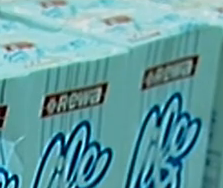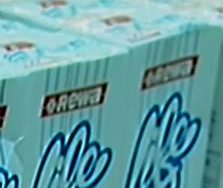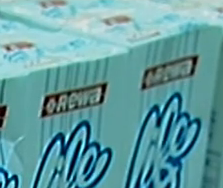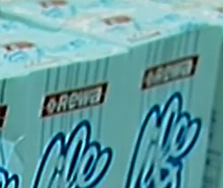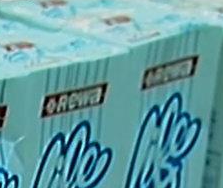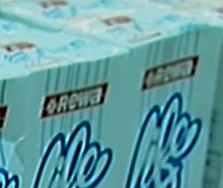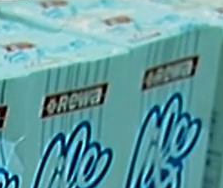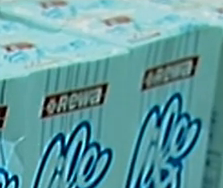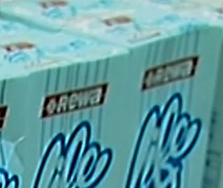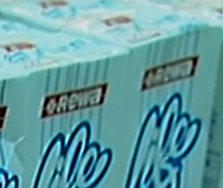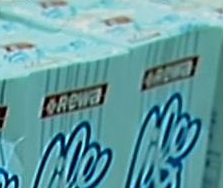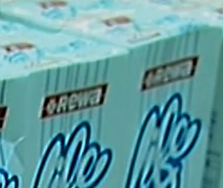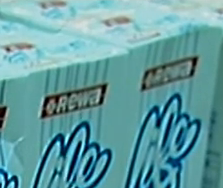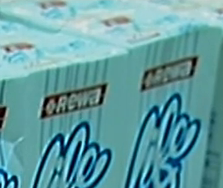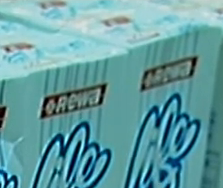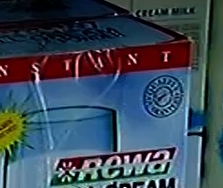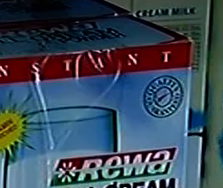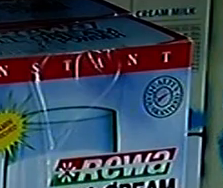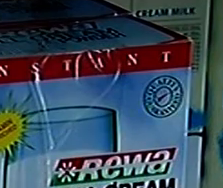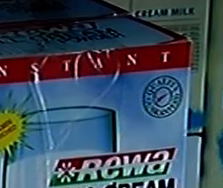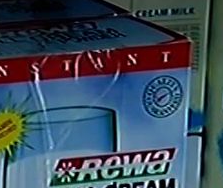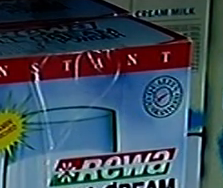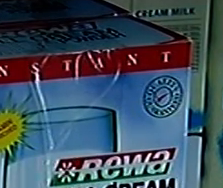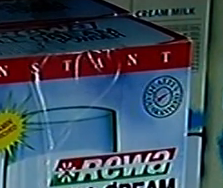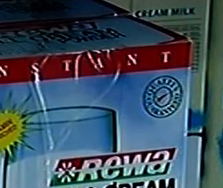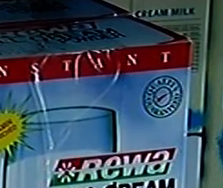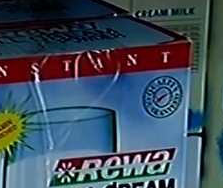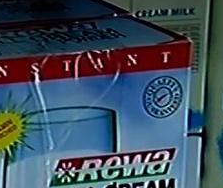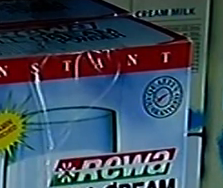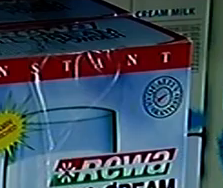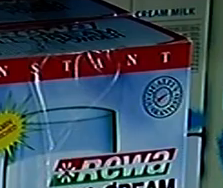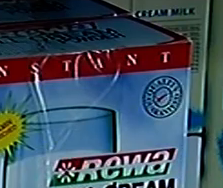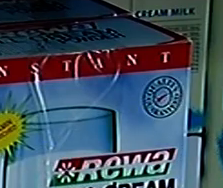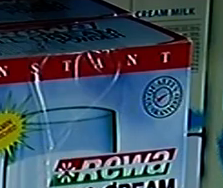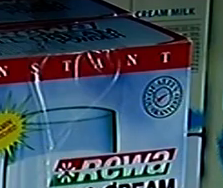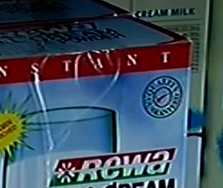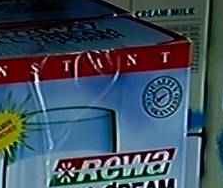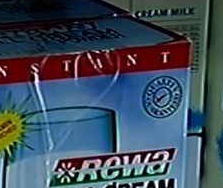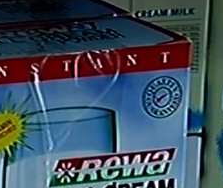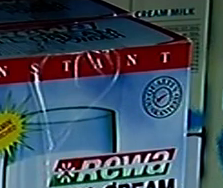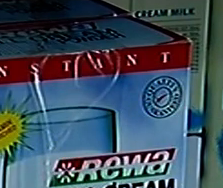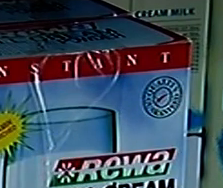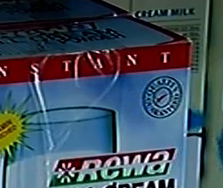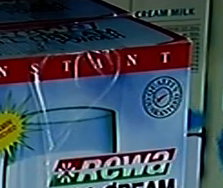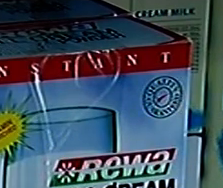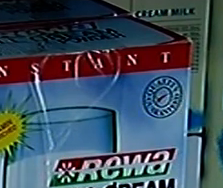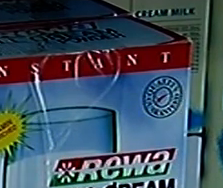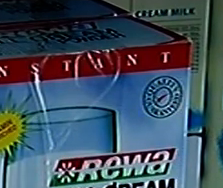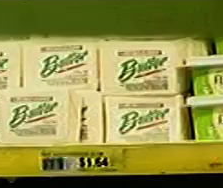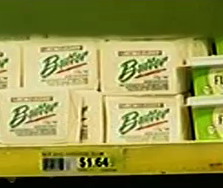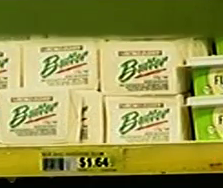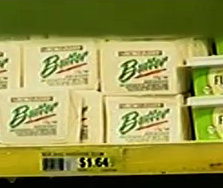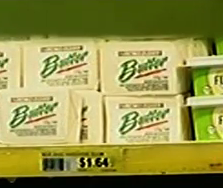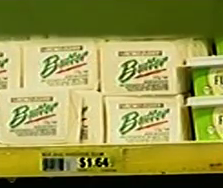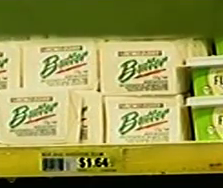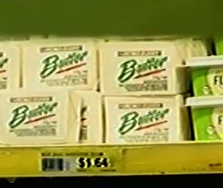Blue packet will cost $3. The instant full cream milk price will go up to $5.83, while Rewa butter 125